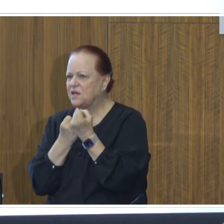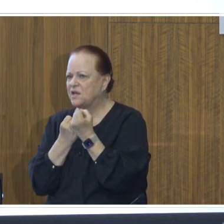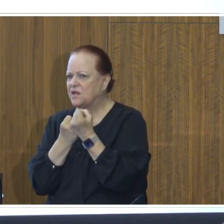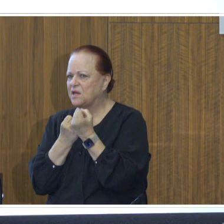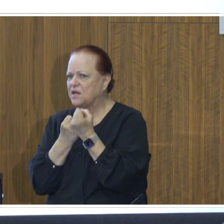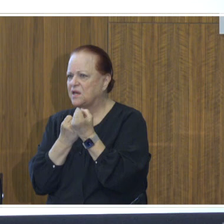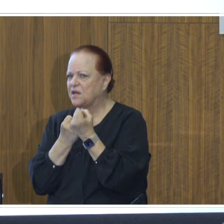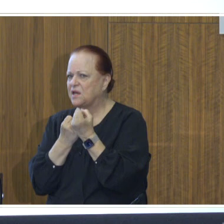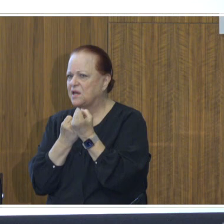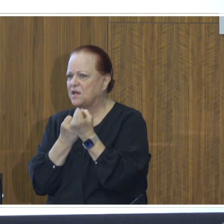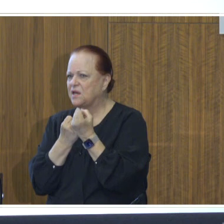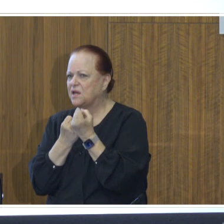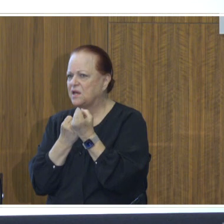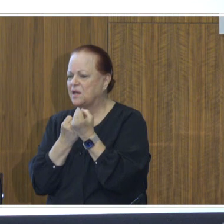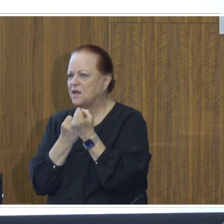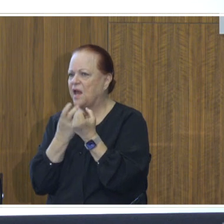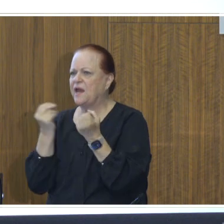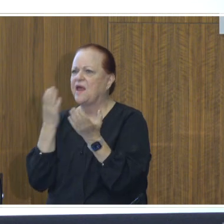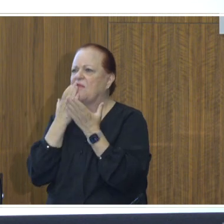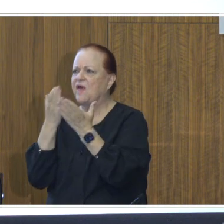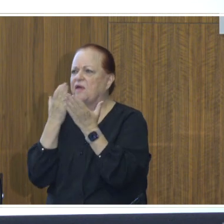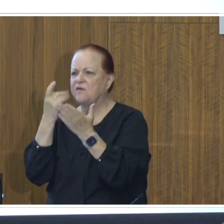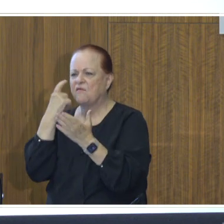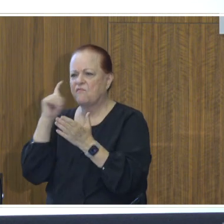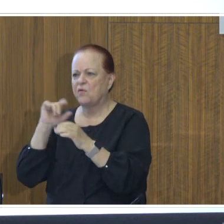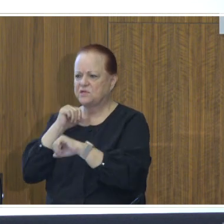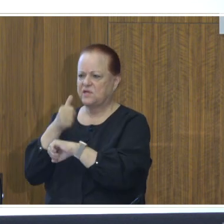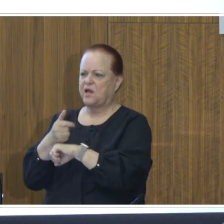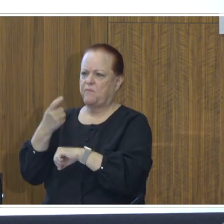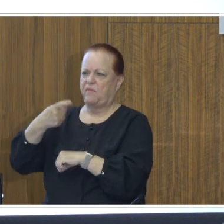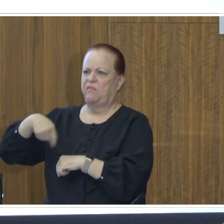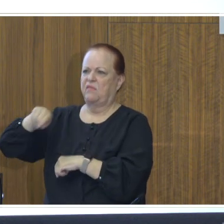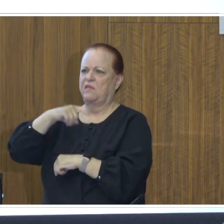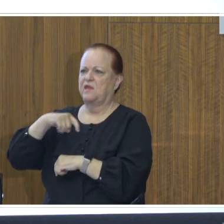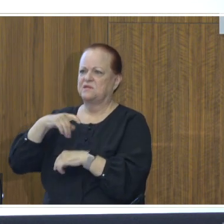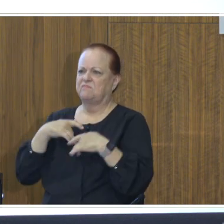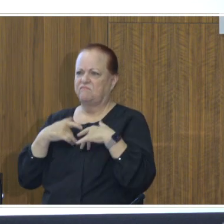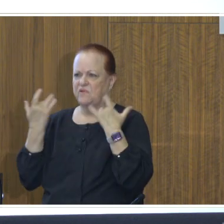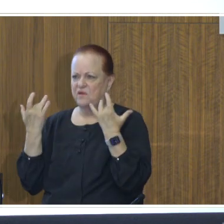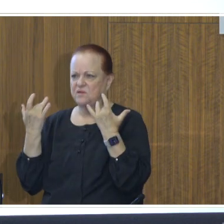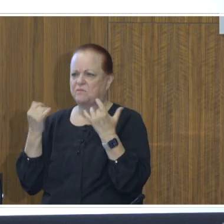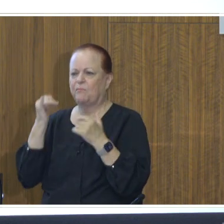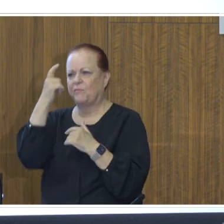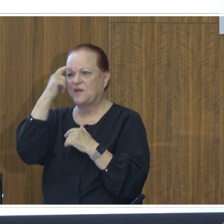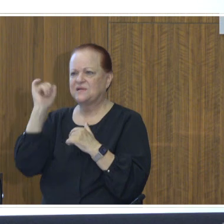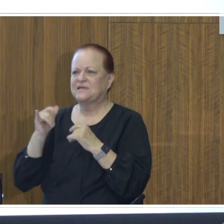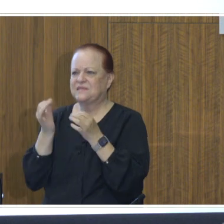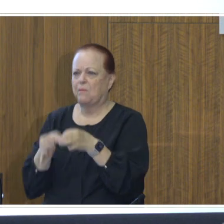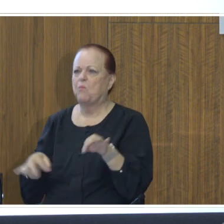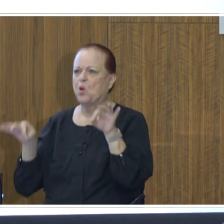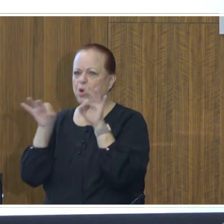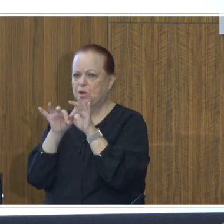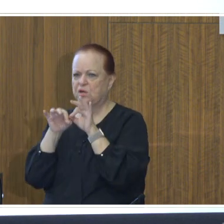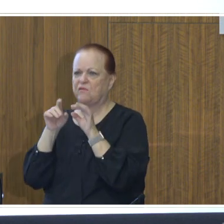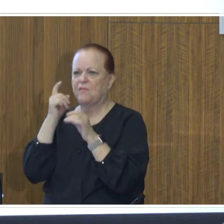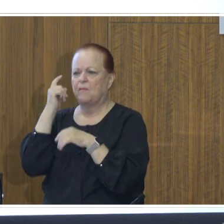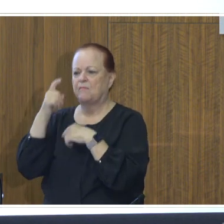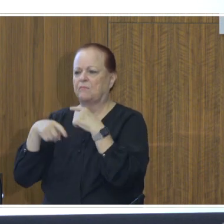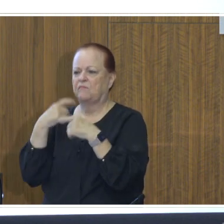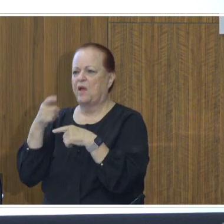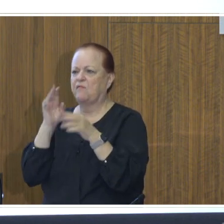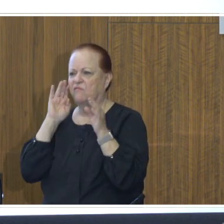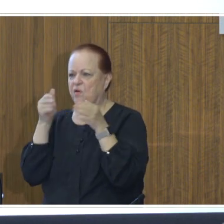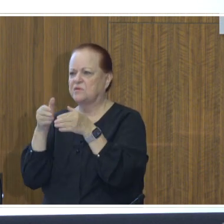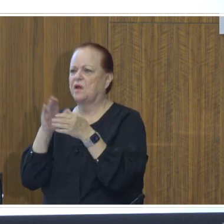and most of all, wanted to thank you for having this forum. Given that it's important, redistricting is going to take a